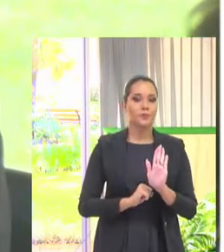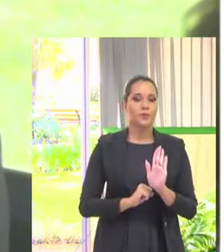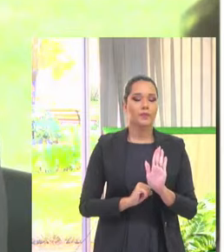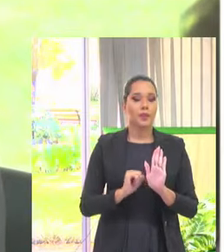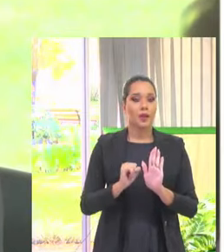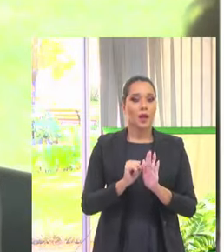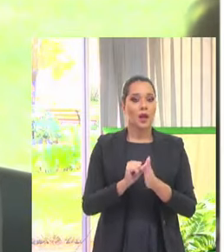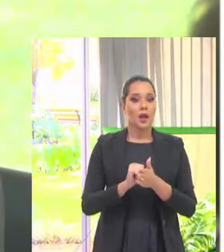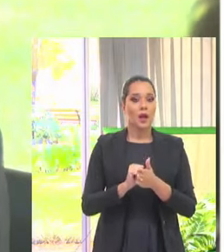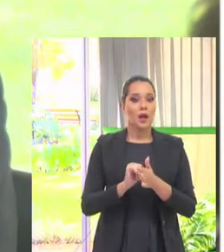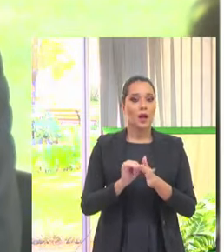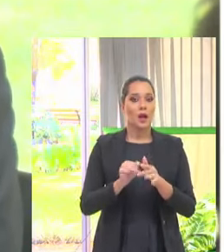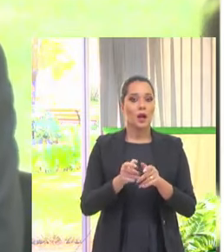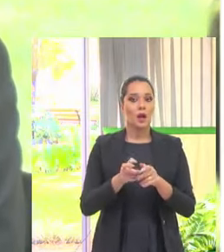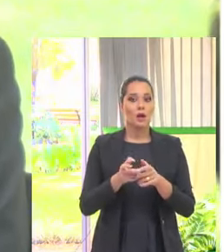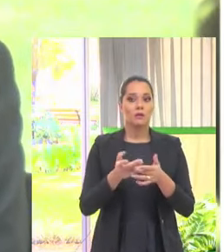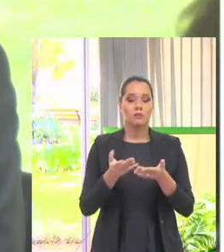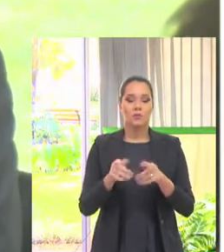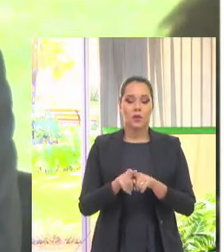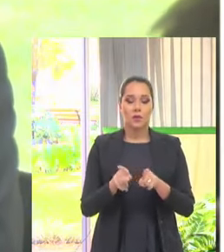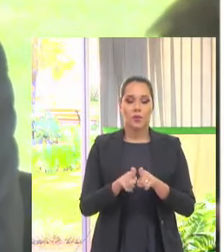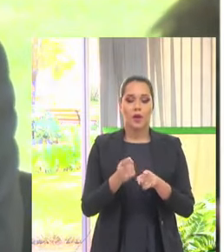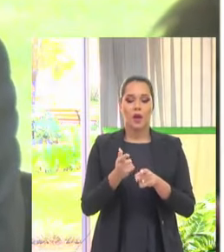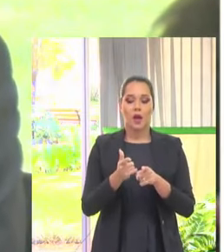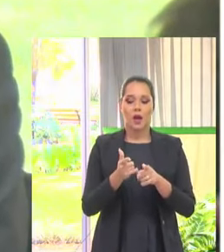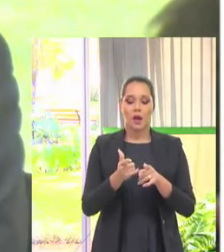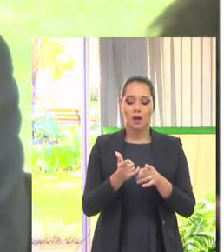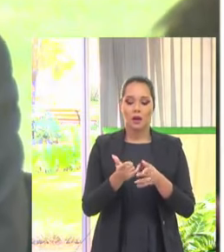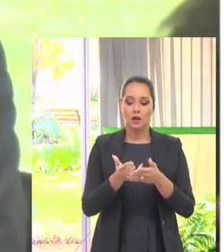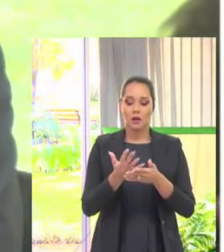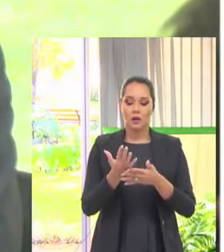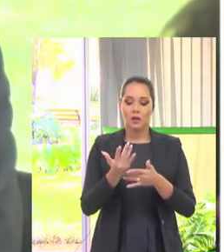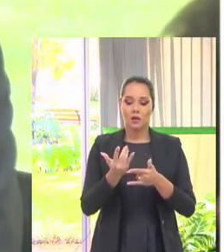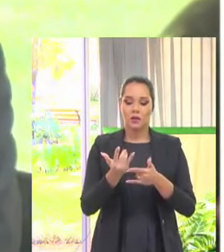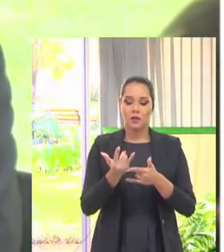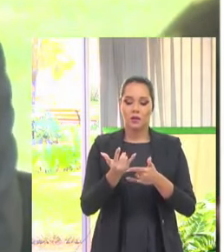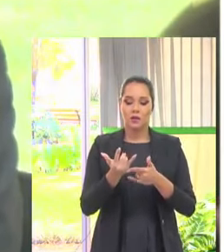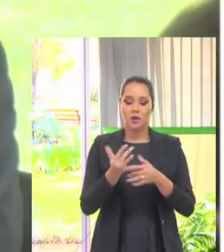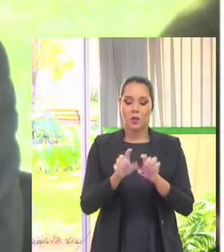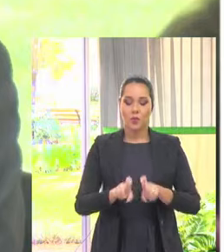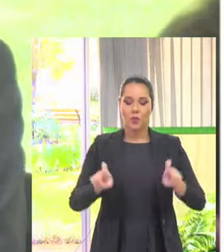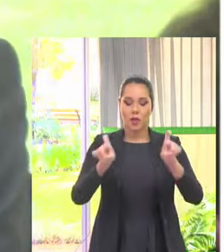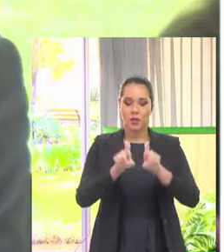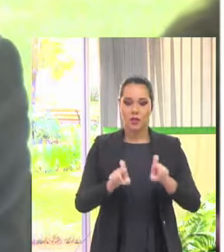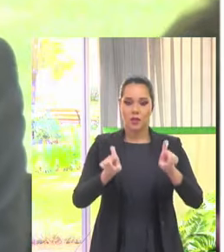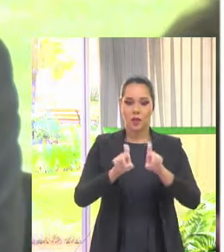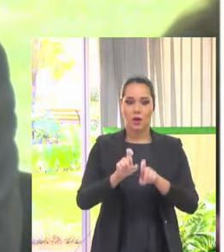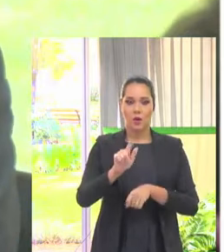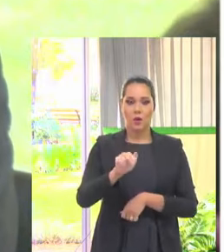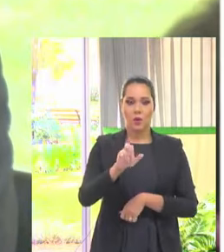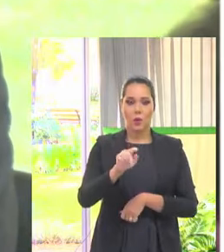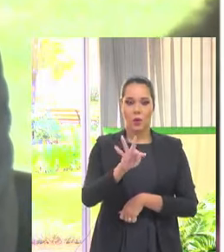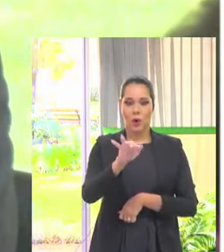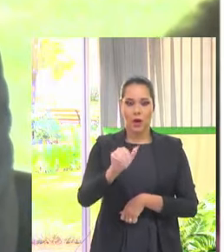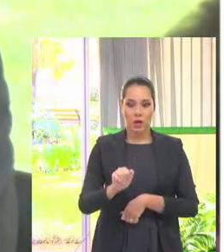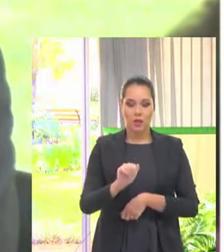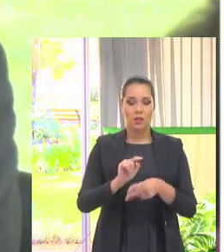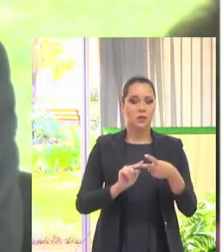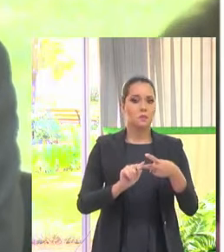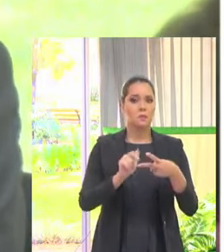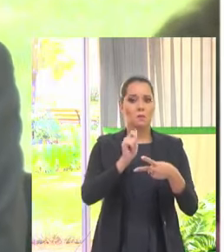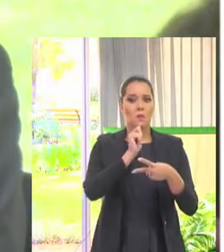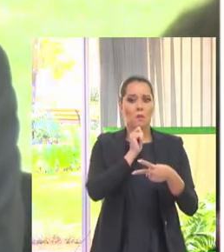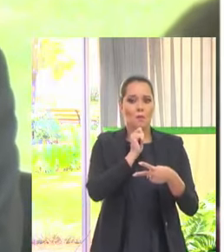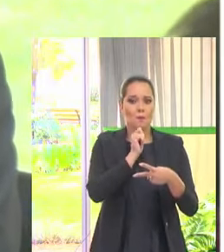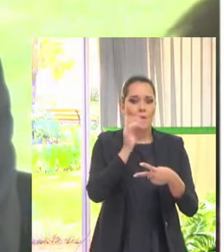computing, automation, drones. Again, increasingly pervasive, but we don't yet fully understand or fully know what